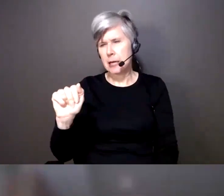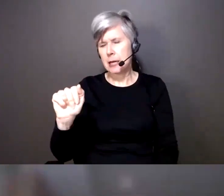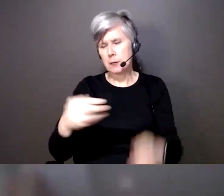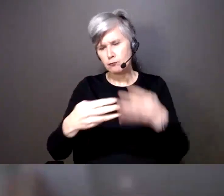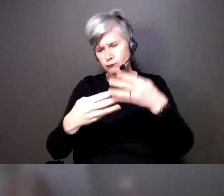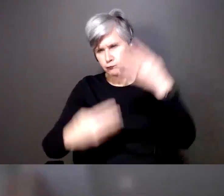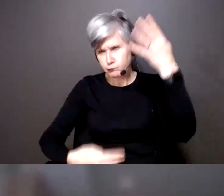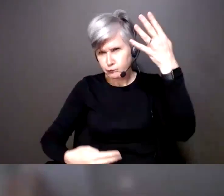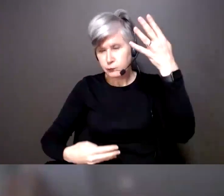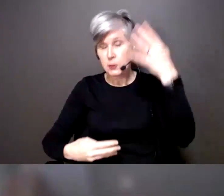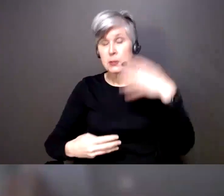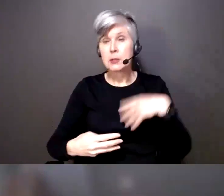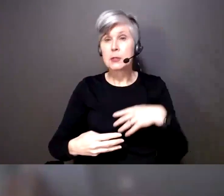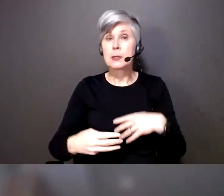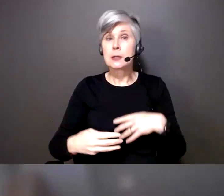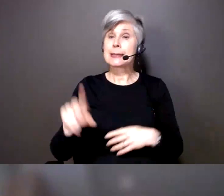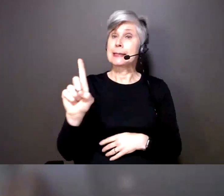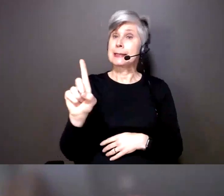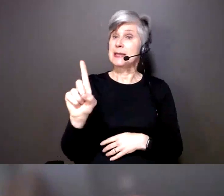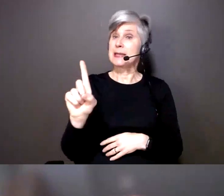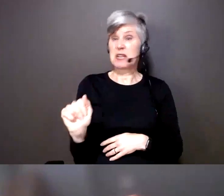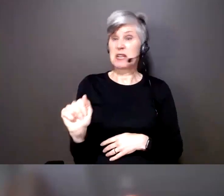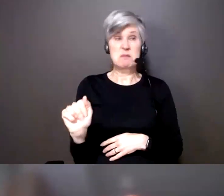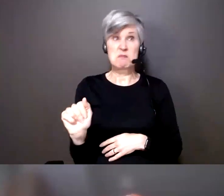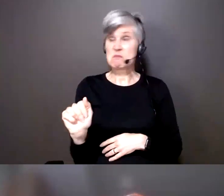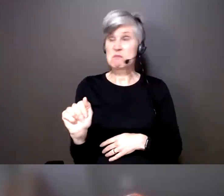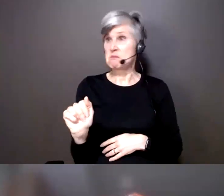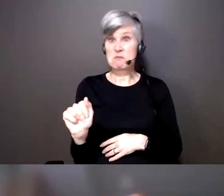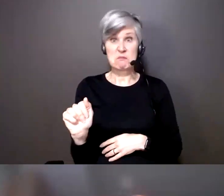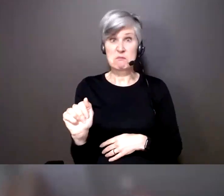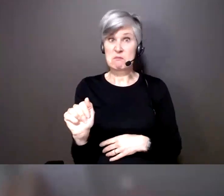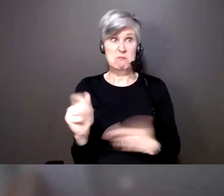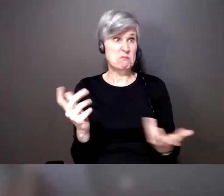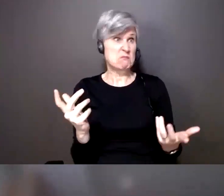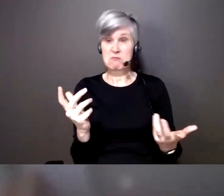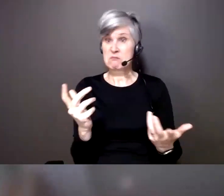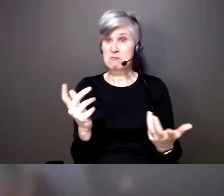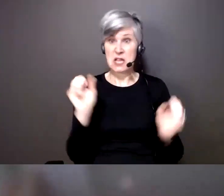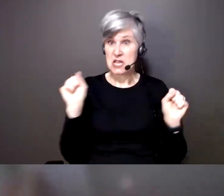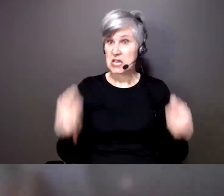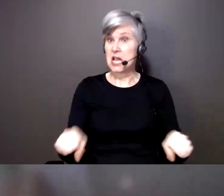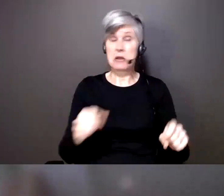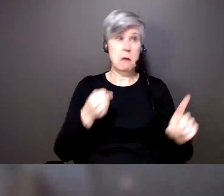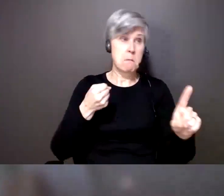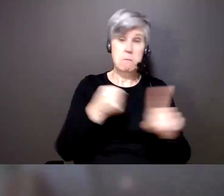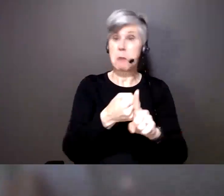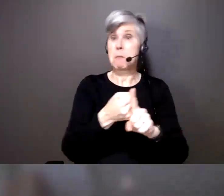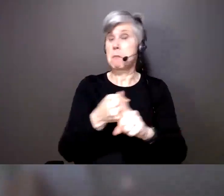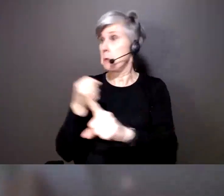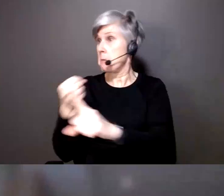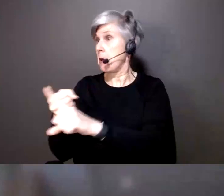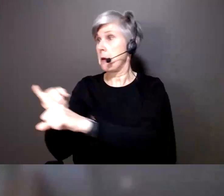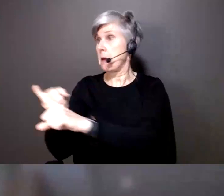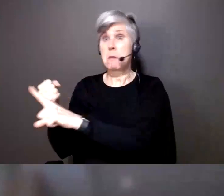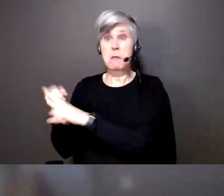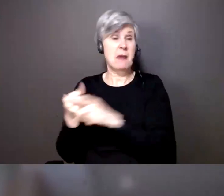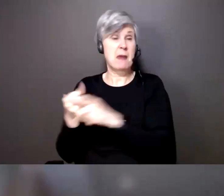the one thing that does not discriminate. It can happen to anyone at any point, and that's what the Accessible Canada Act